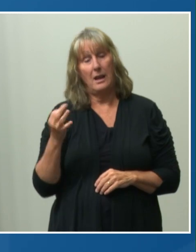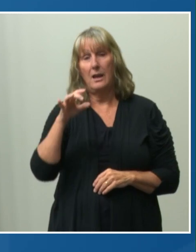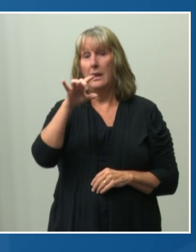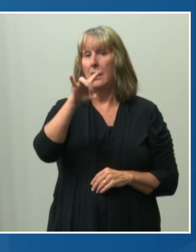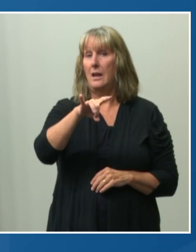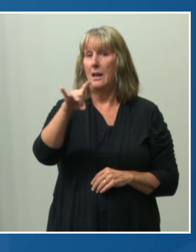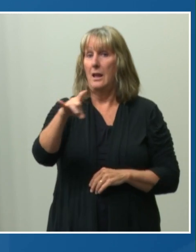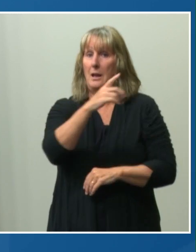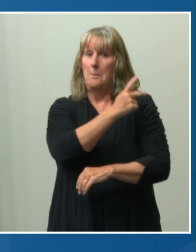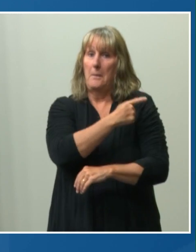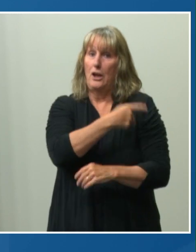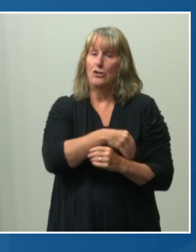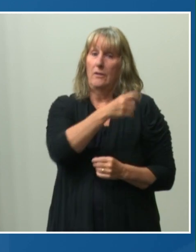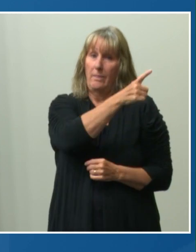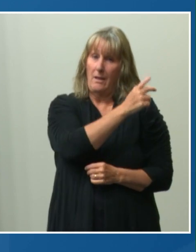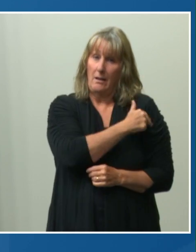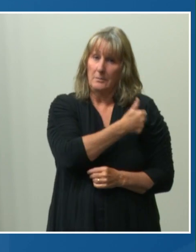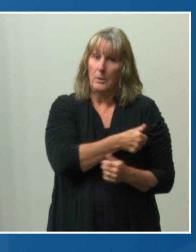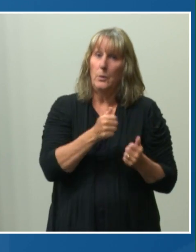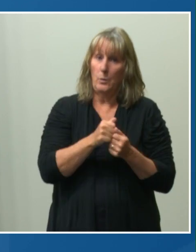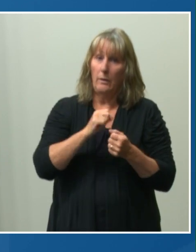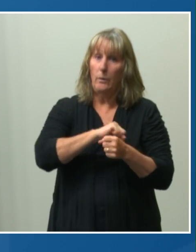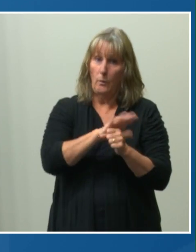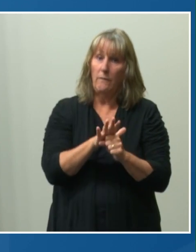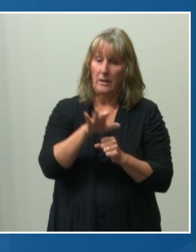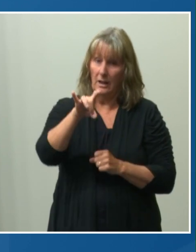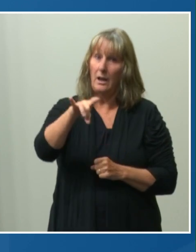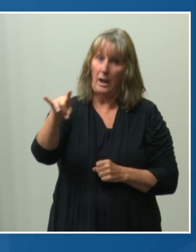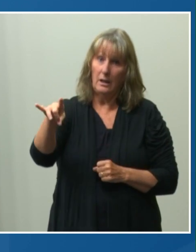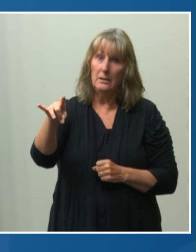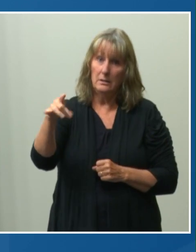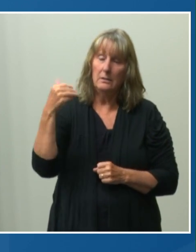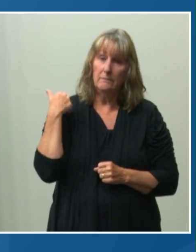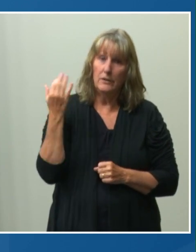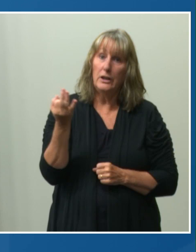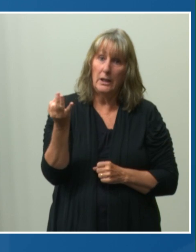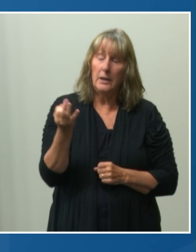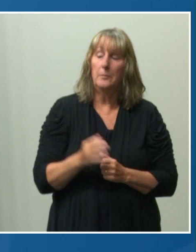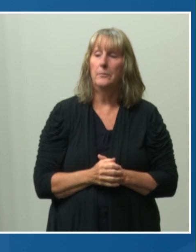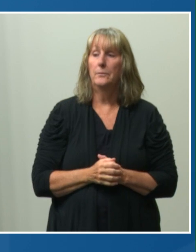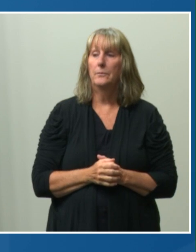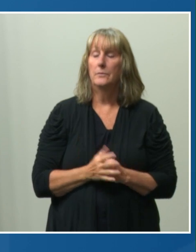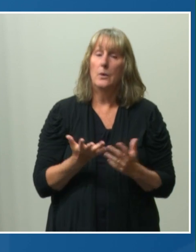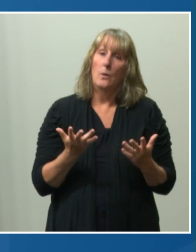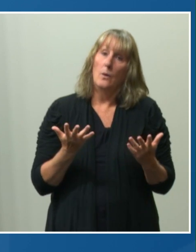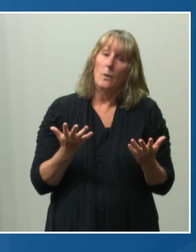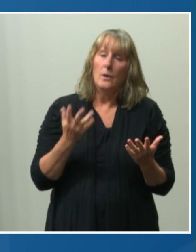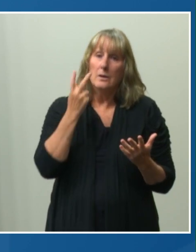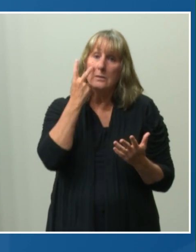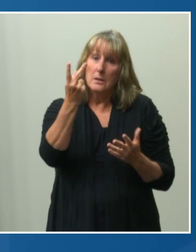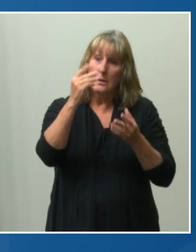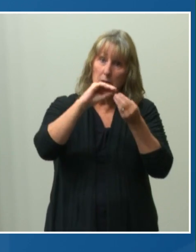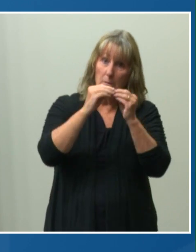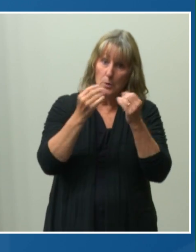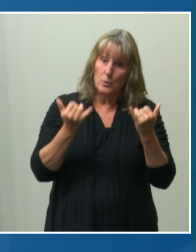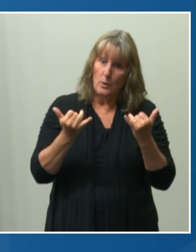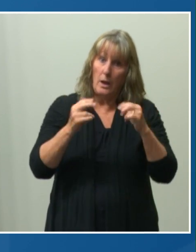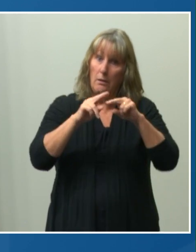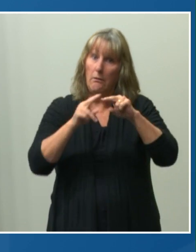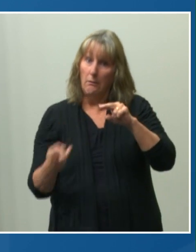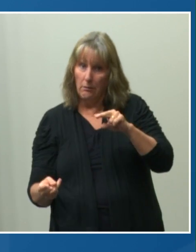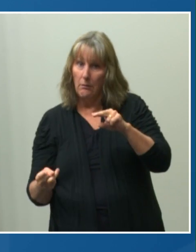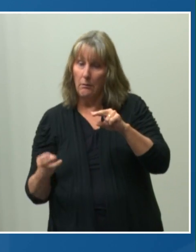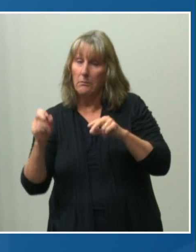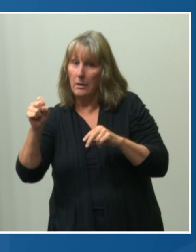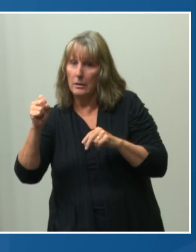88 patients in our hospitals with COVID. So, you know, it is exciting to look at our number today, but it's